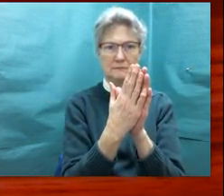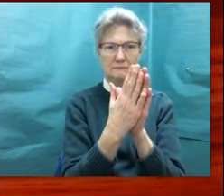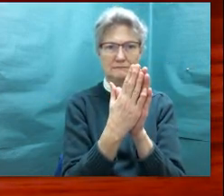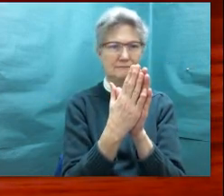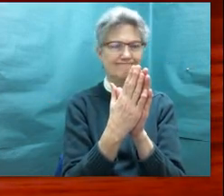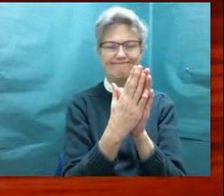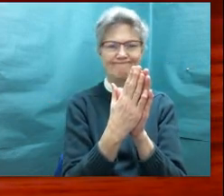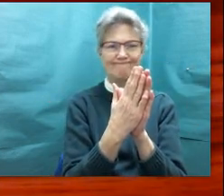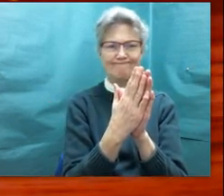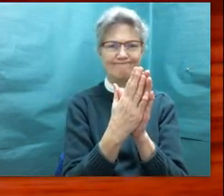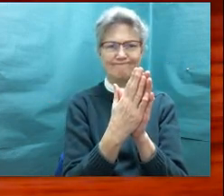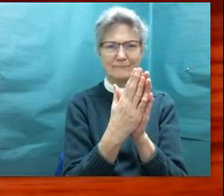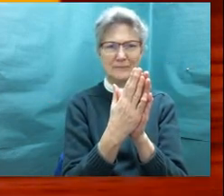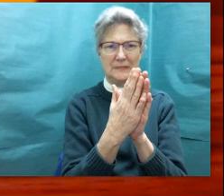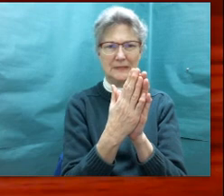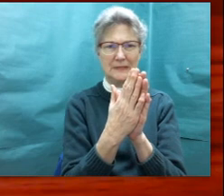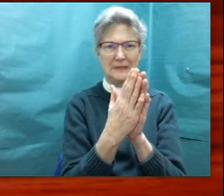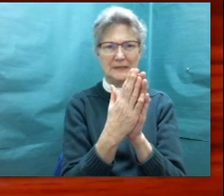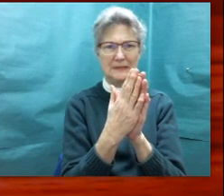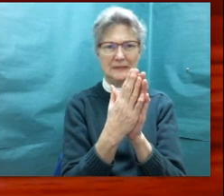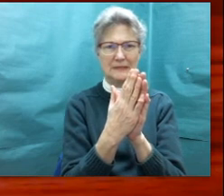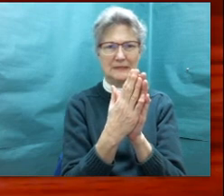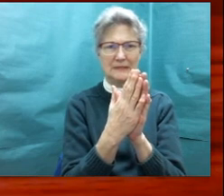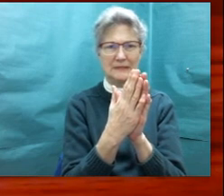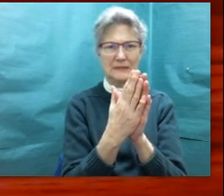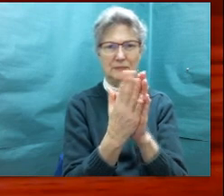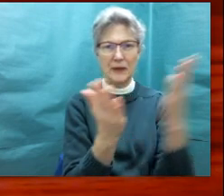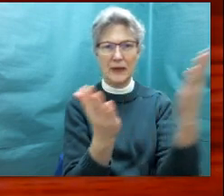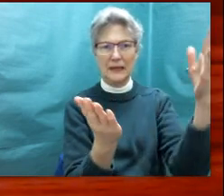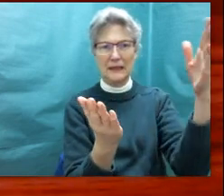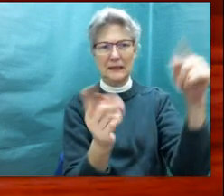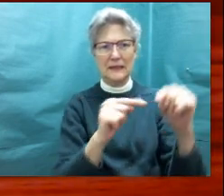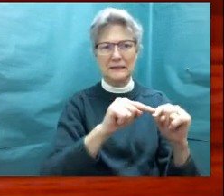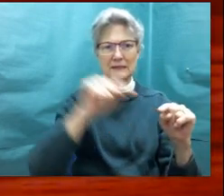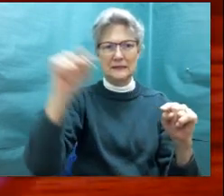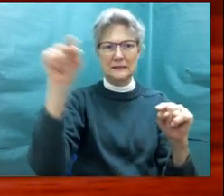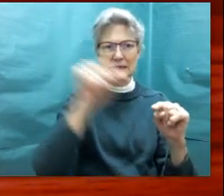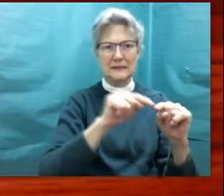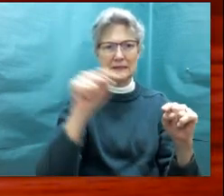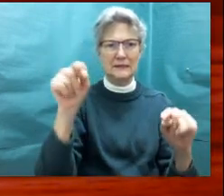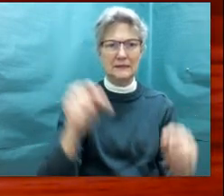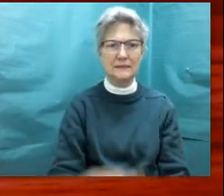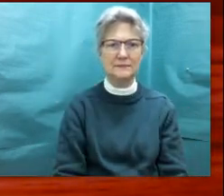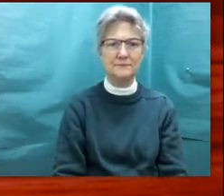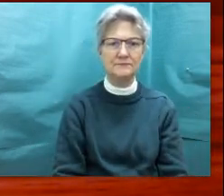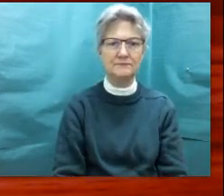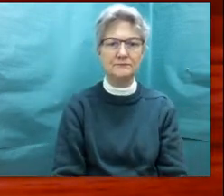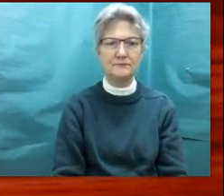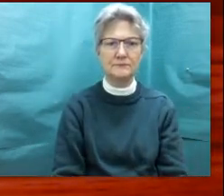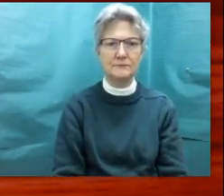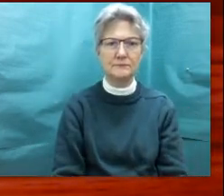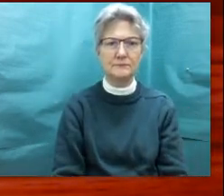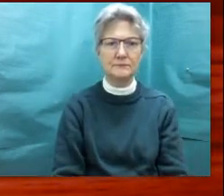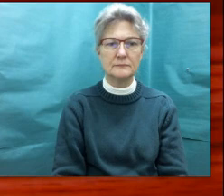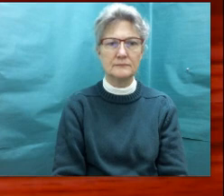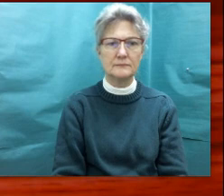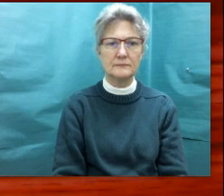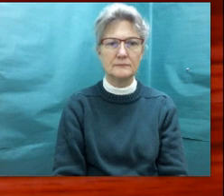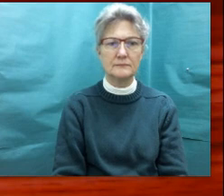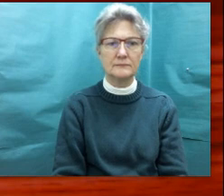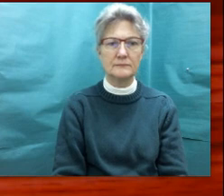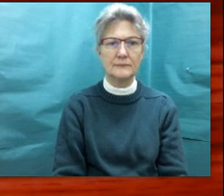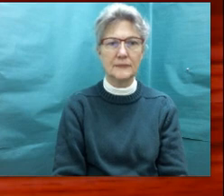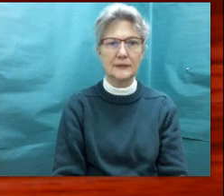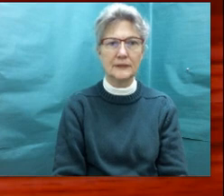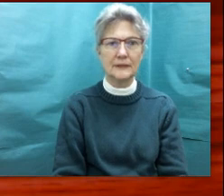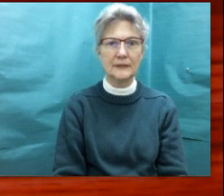Nope. What about diagonally? There's no way that I can fold this L where it would be the same